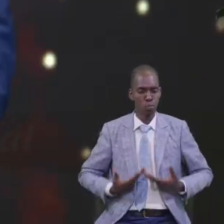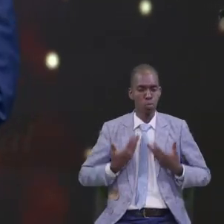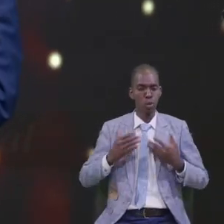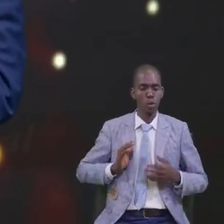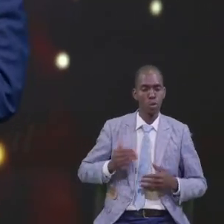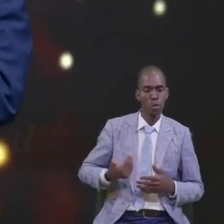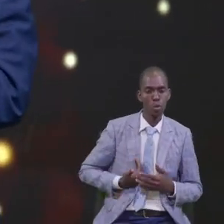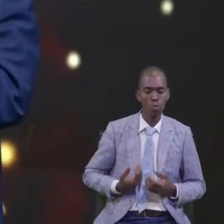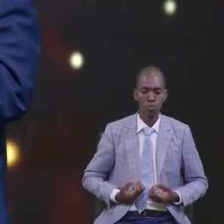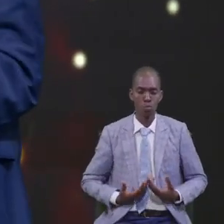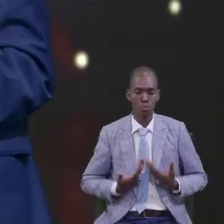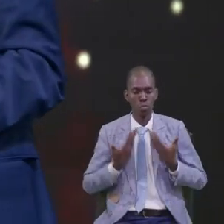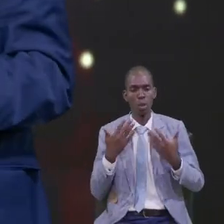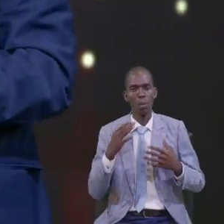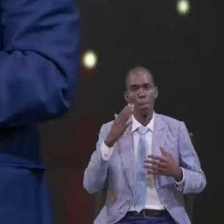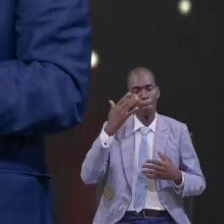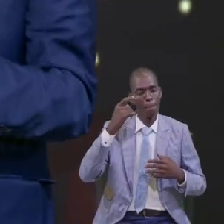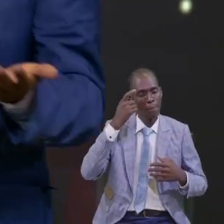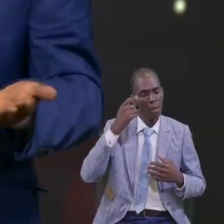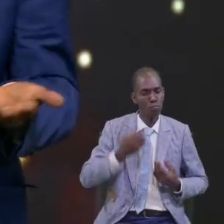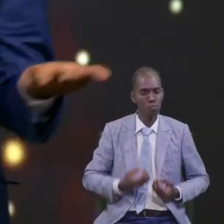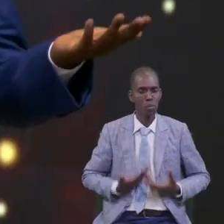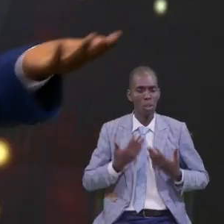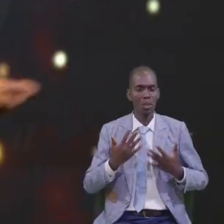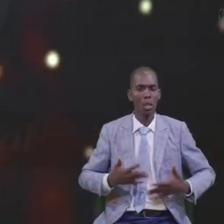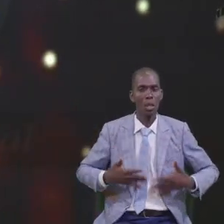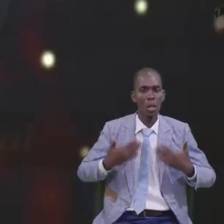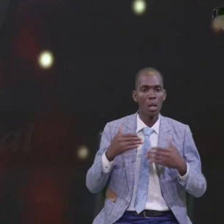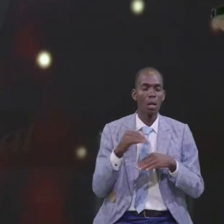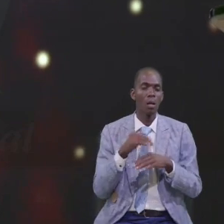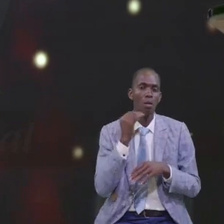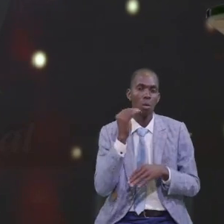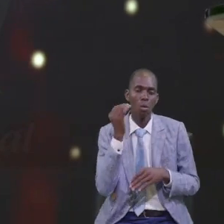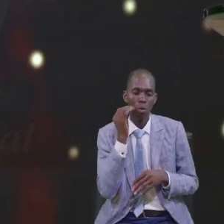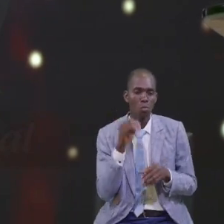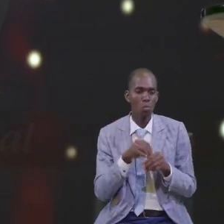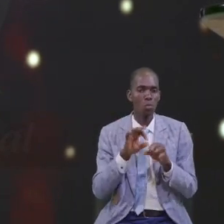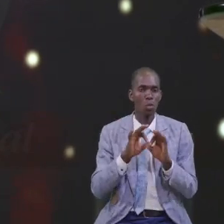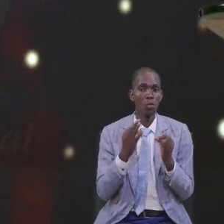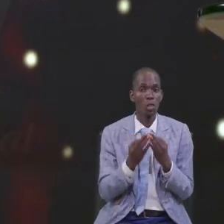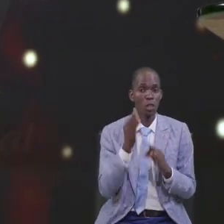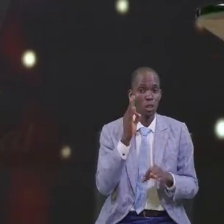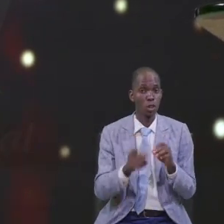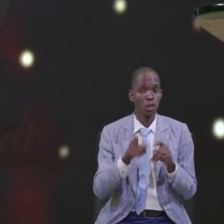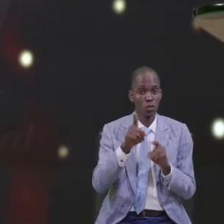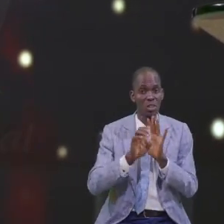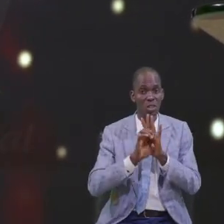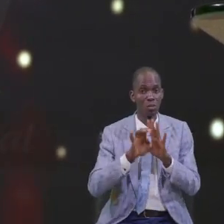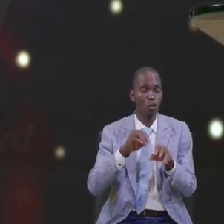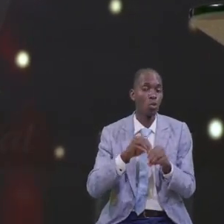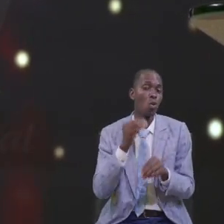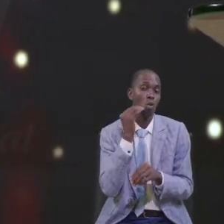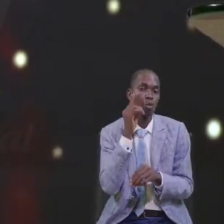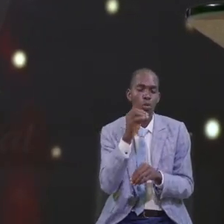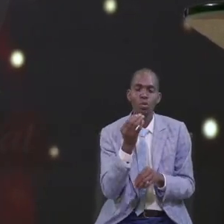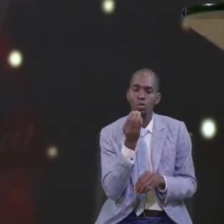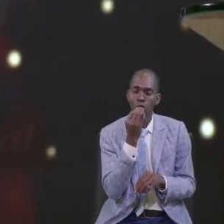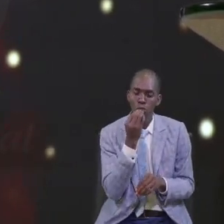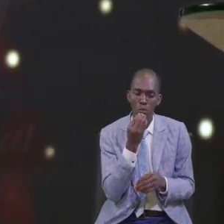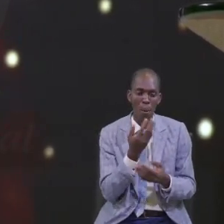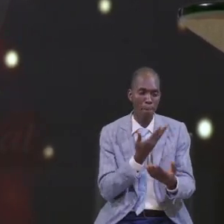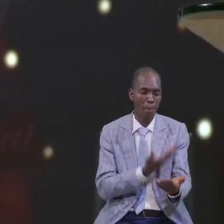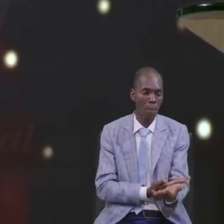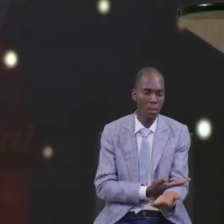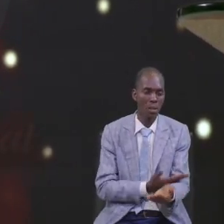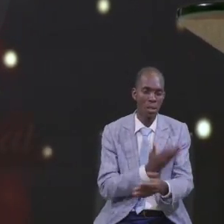their mind, nourish their lives. If in your home, in your household, you're eating the same thing, breakfast and lunch